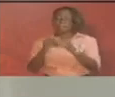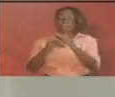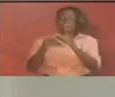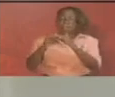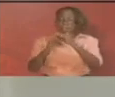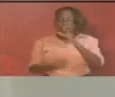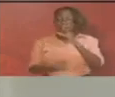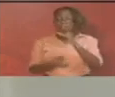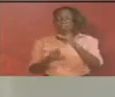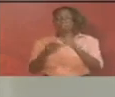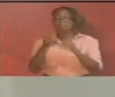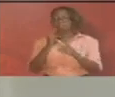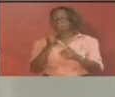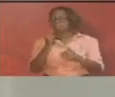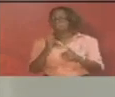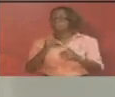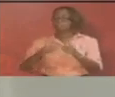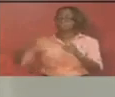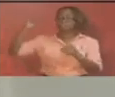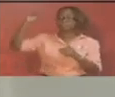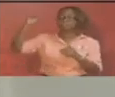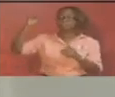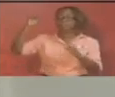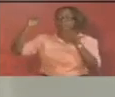just wondering, what's the latest with that?